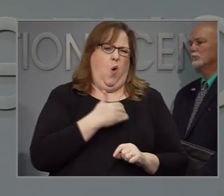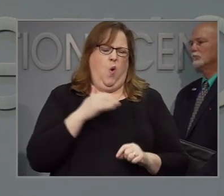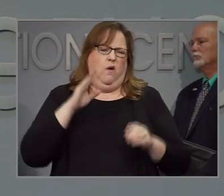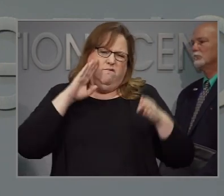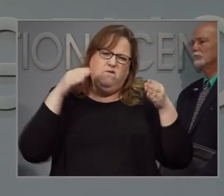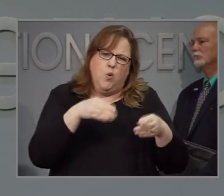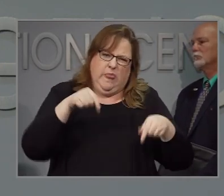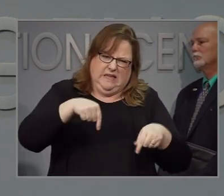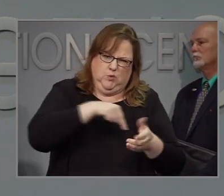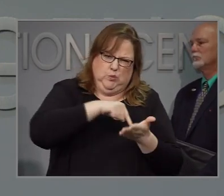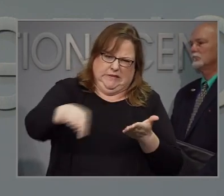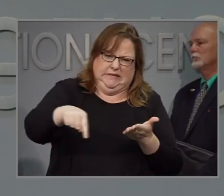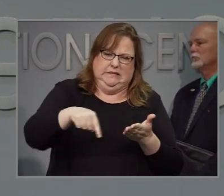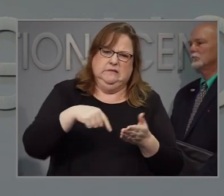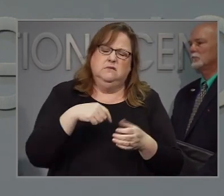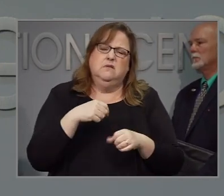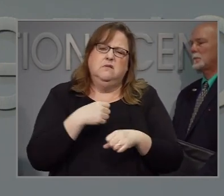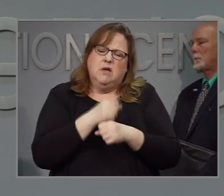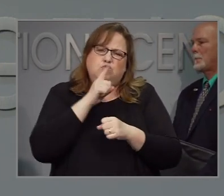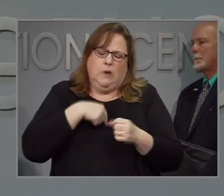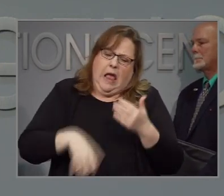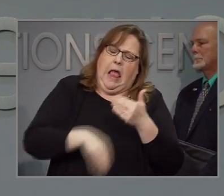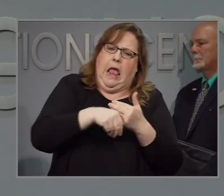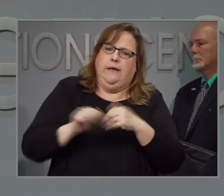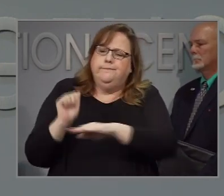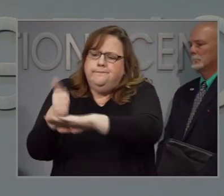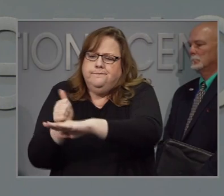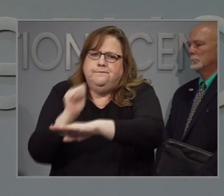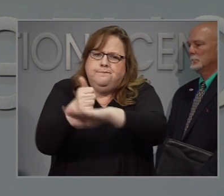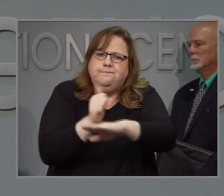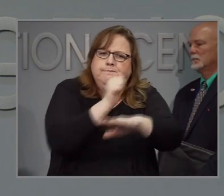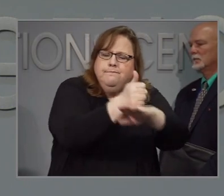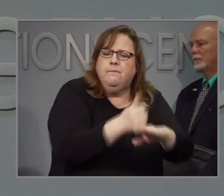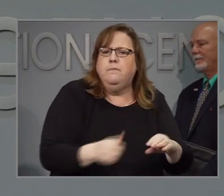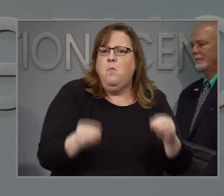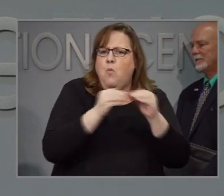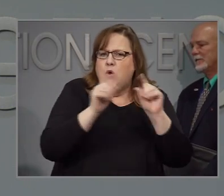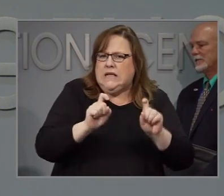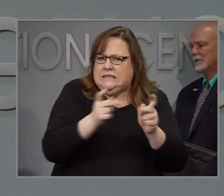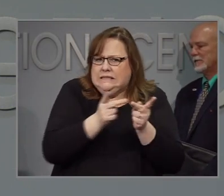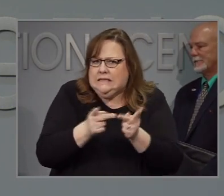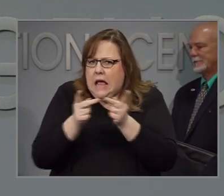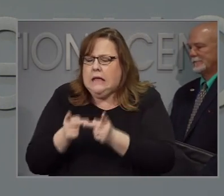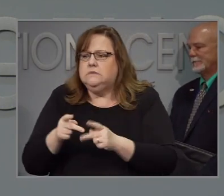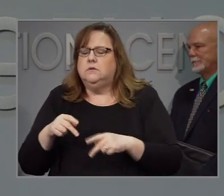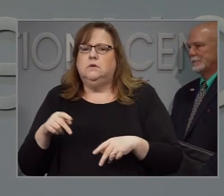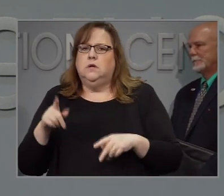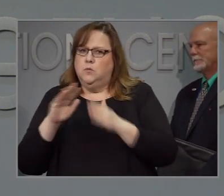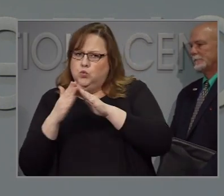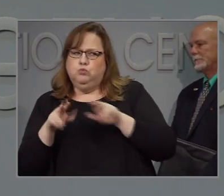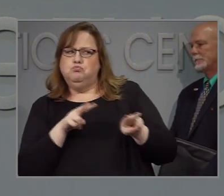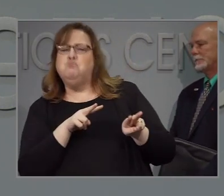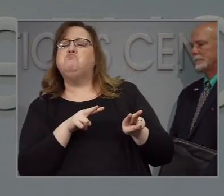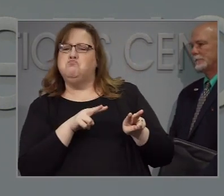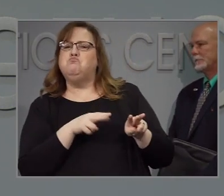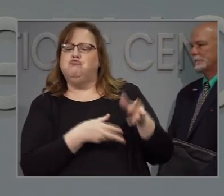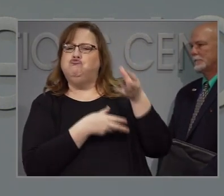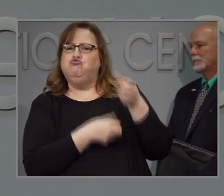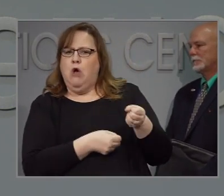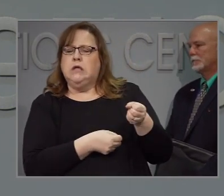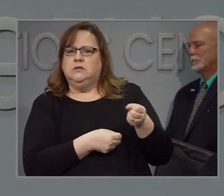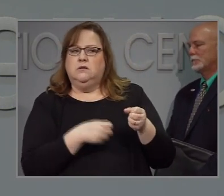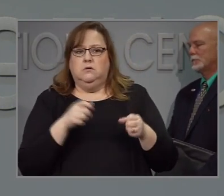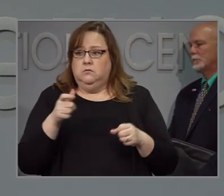week, making sure that we're standing up those additional testing sites that feel accessible, that are trusted by our communities of color. So that's been a